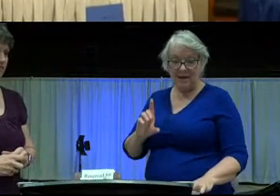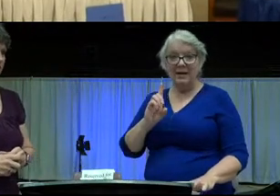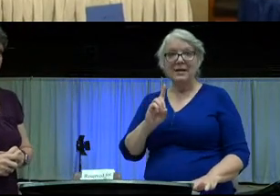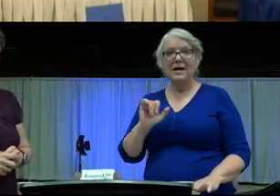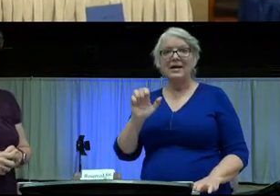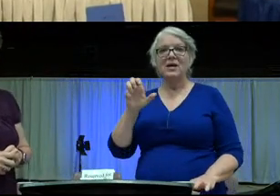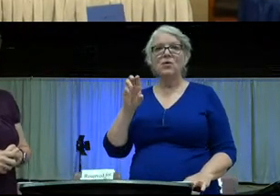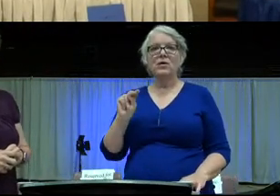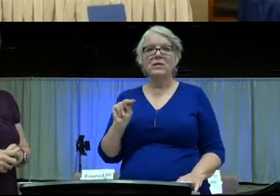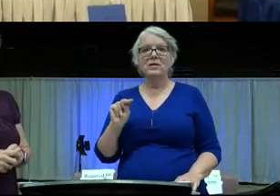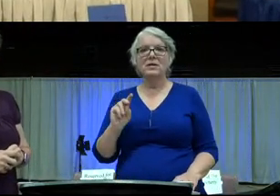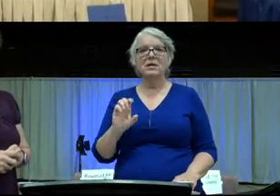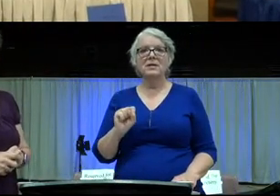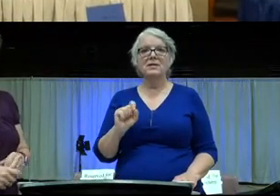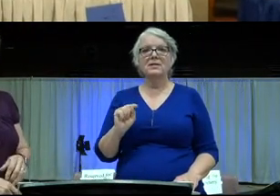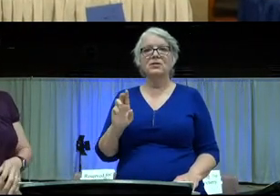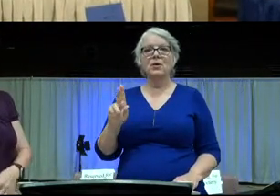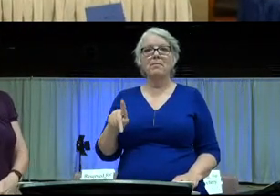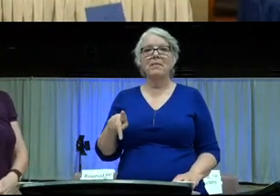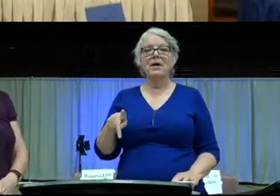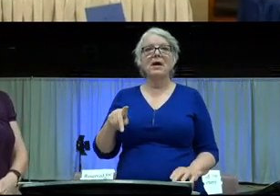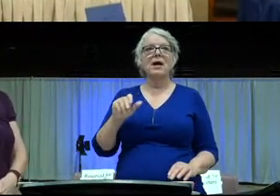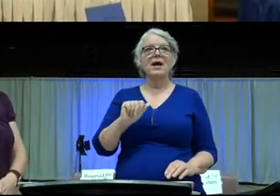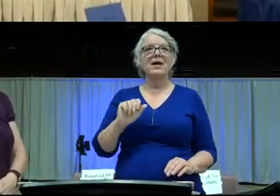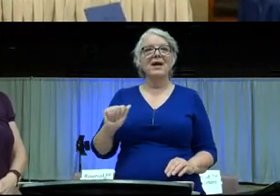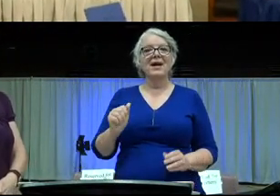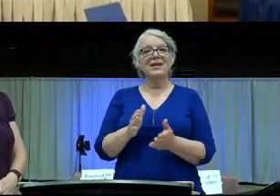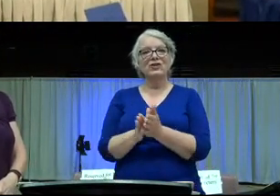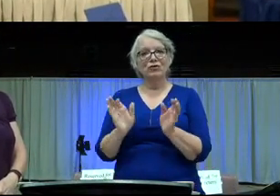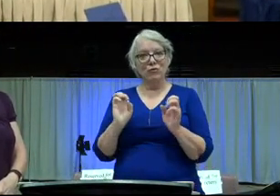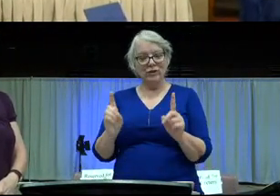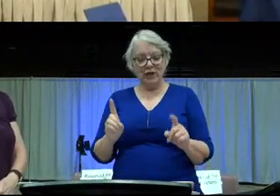Dion Stump, Associate of Arts, General Education.